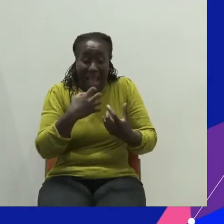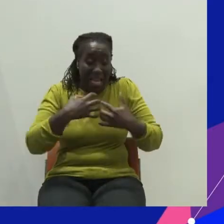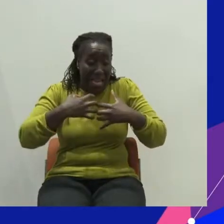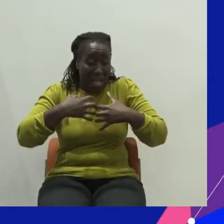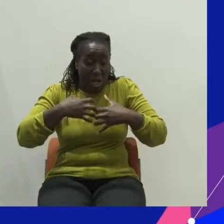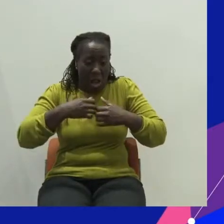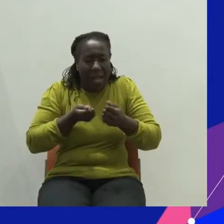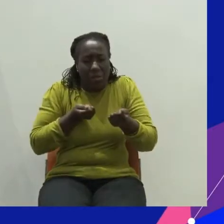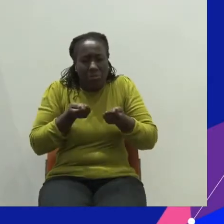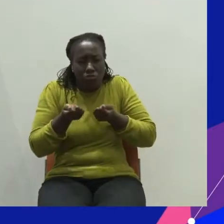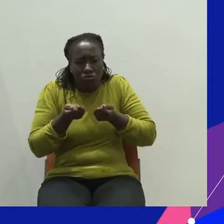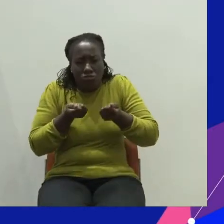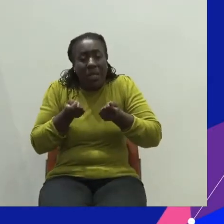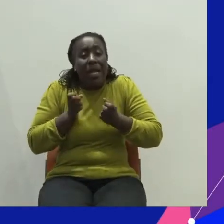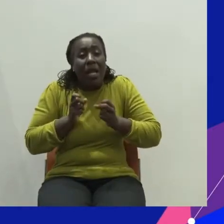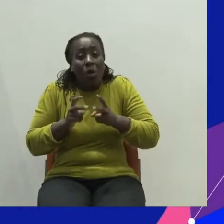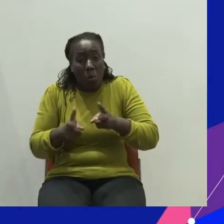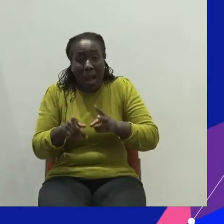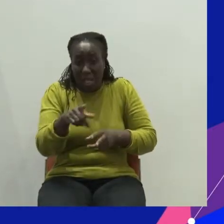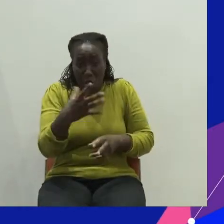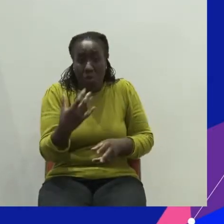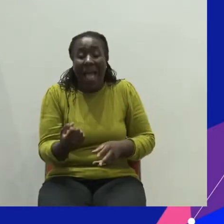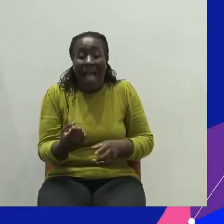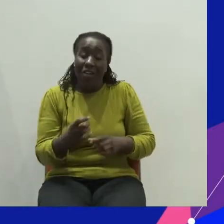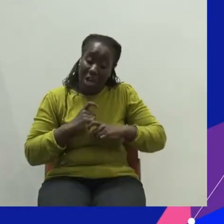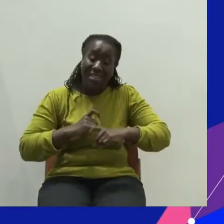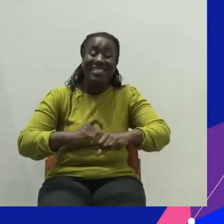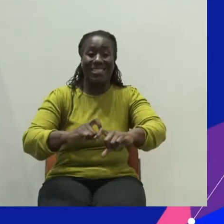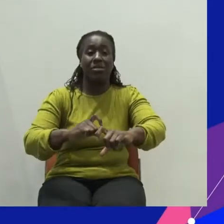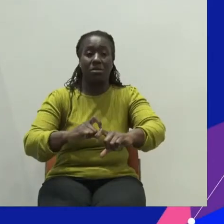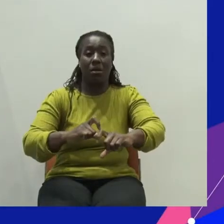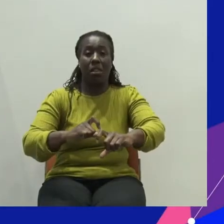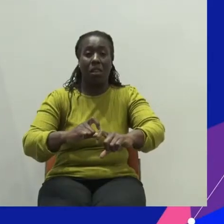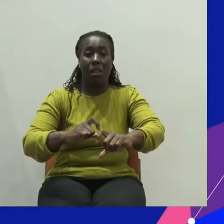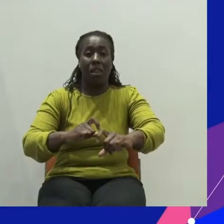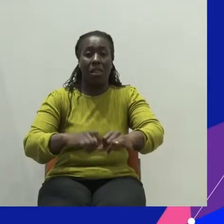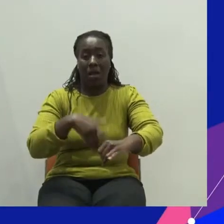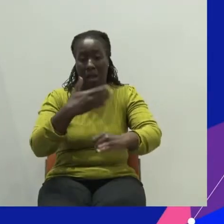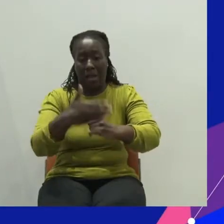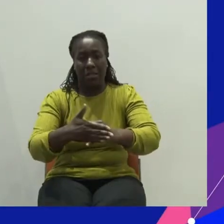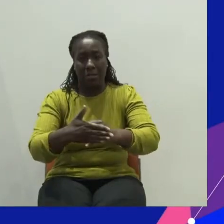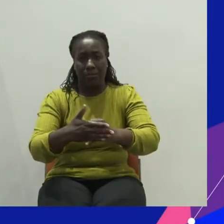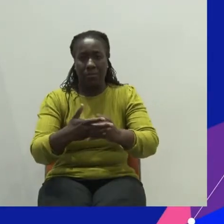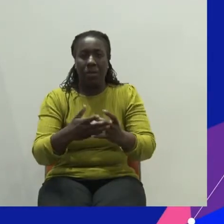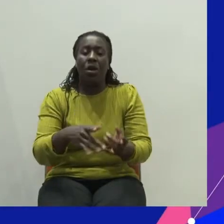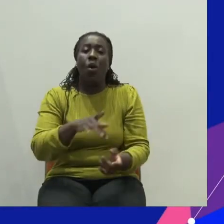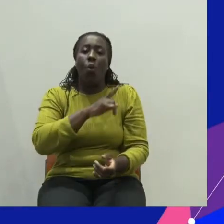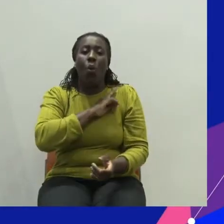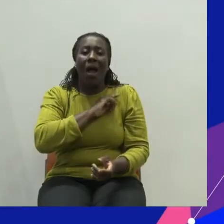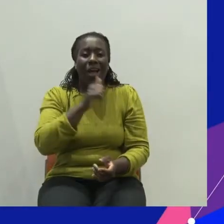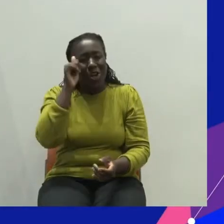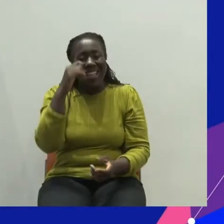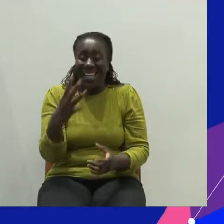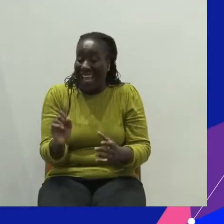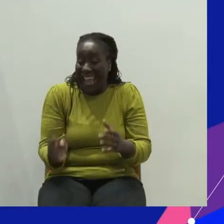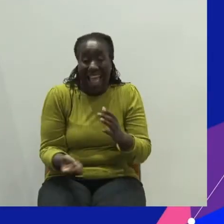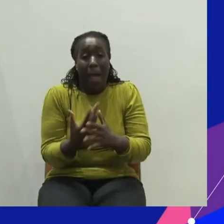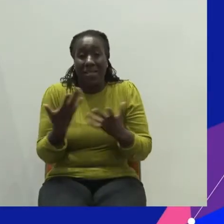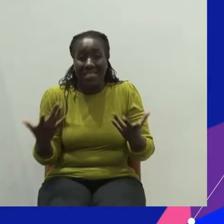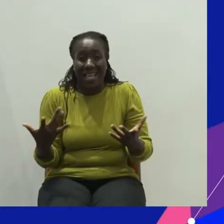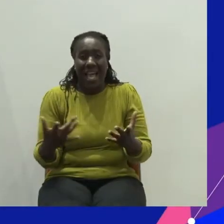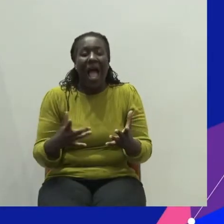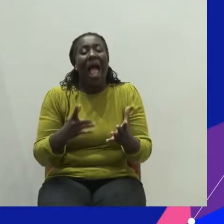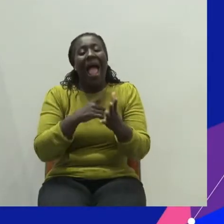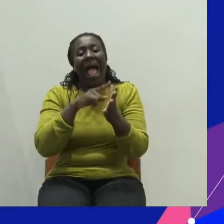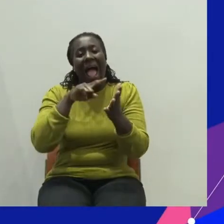that consortium in a way that you would have consistent output. And one of the reasons I believe that is because it already happens. It's called